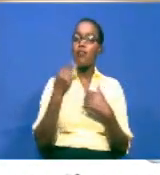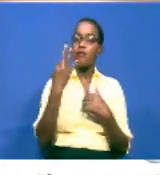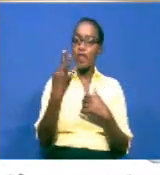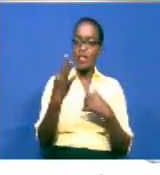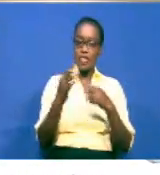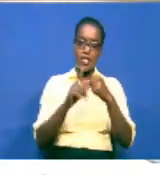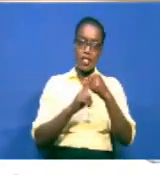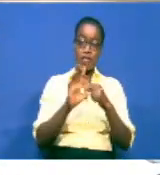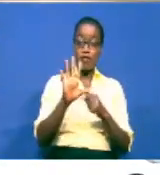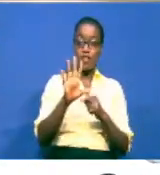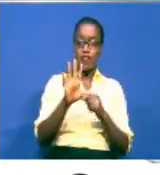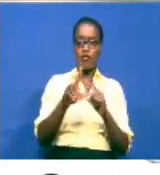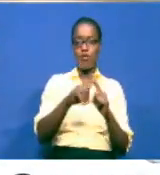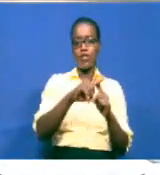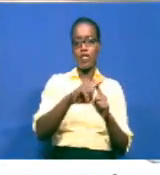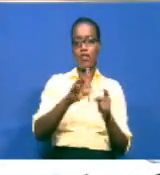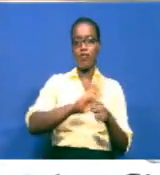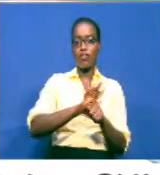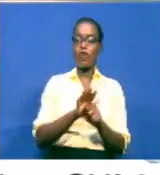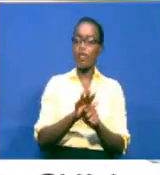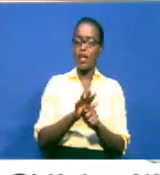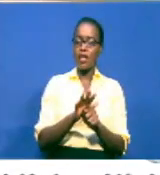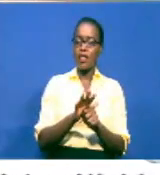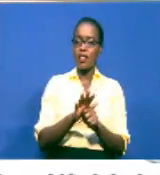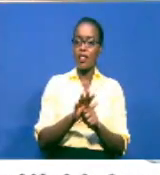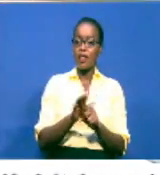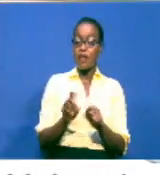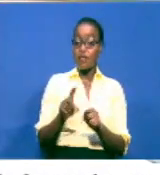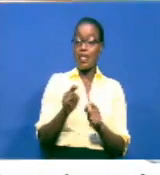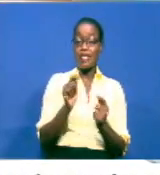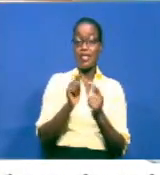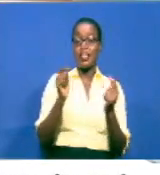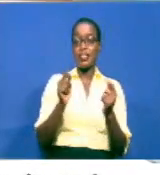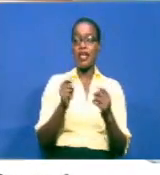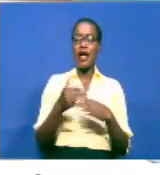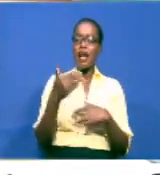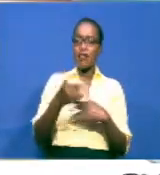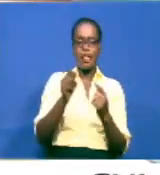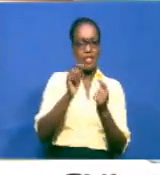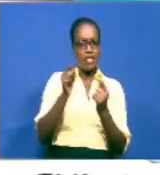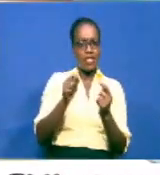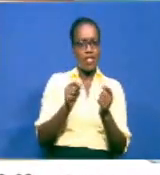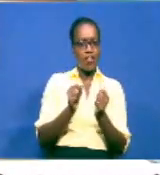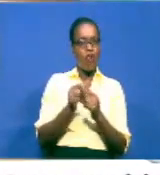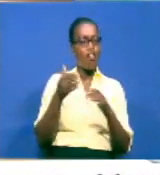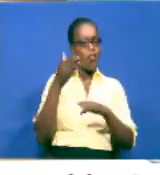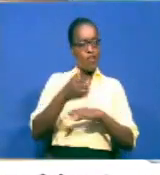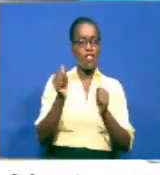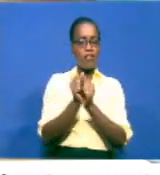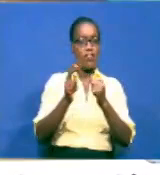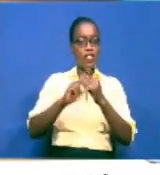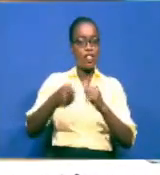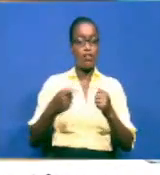365 positive coronavirus tests after testing over 17,000 people. We